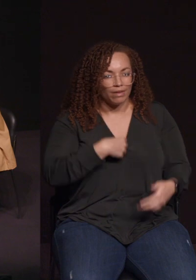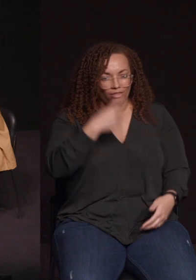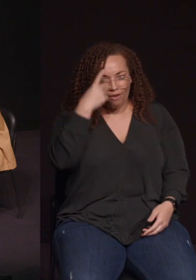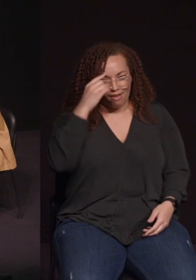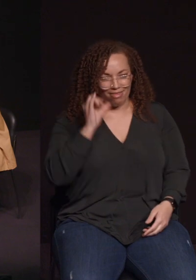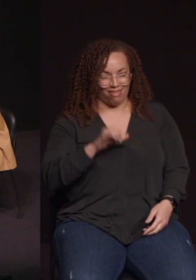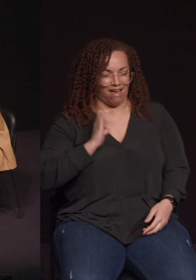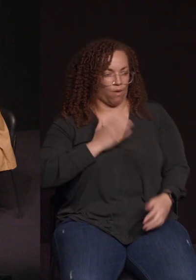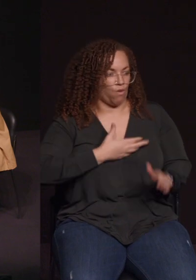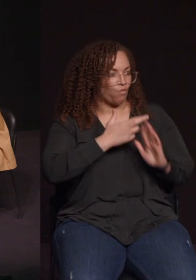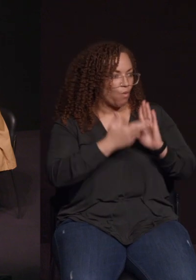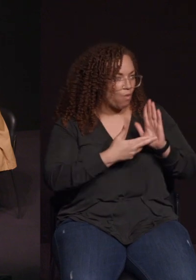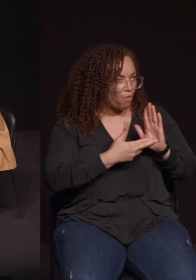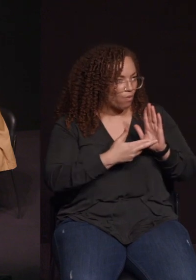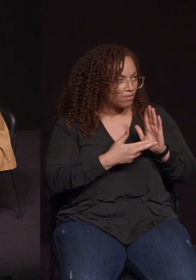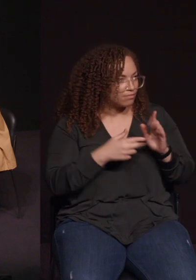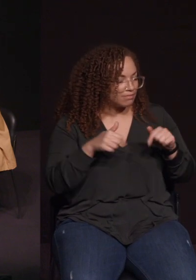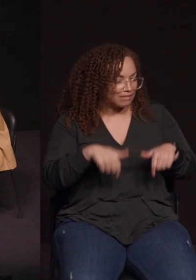it's a hard pill to swallow.